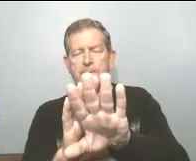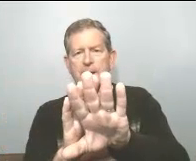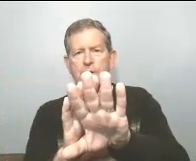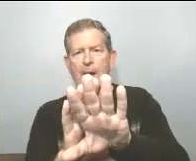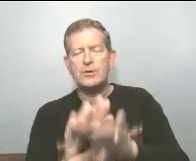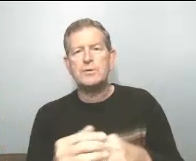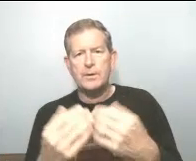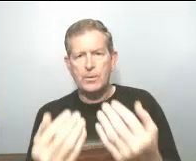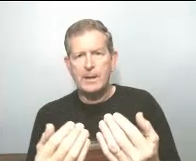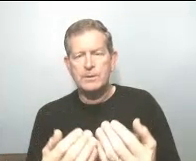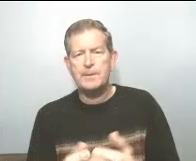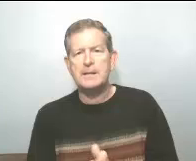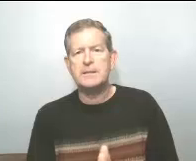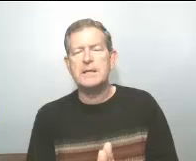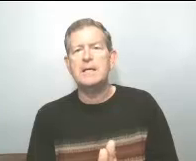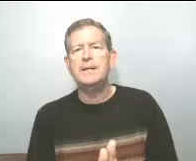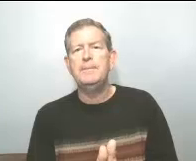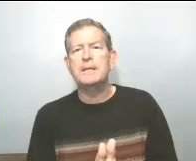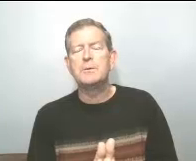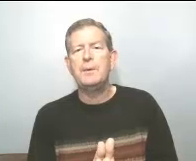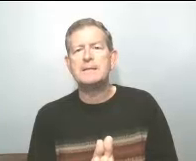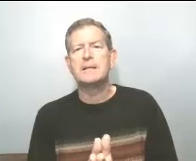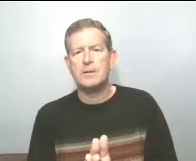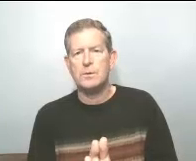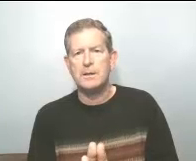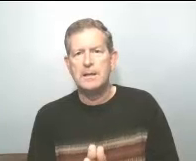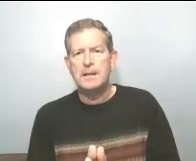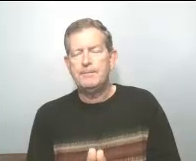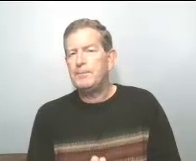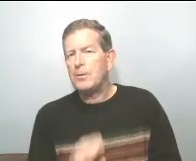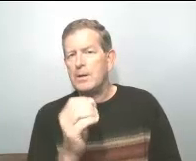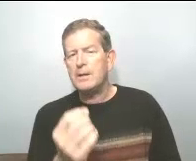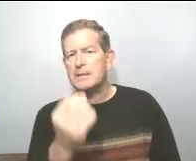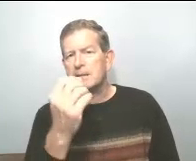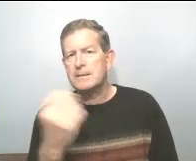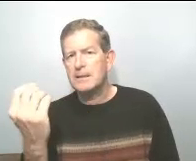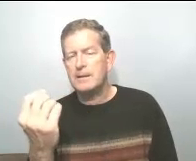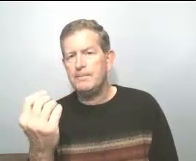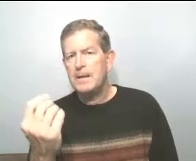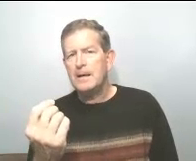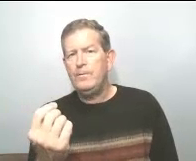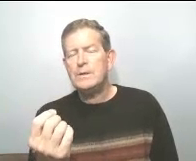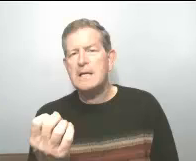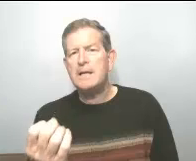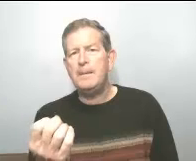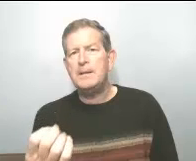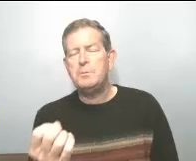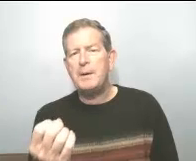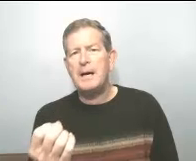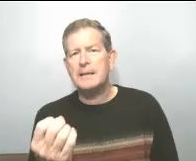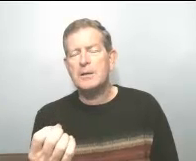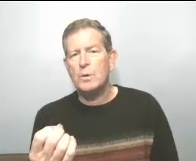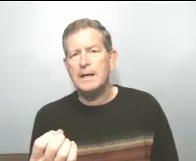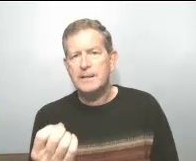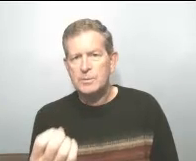course, forms a contraction. So the correct response is il n'habite pas à Détroit. By the way, you're hearing this z in there. If you say il n'habite